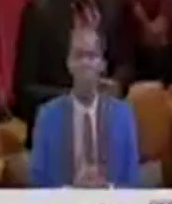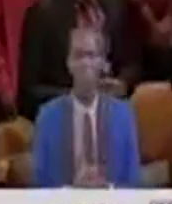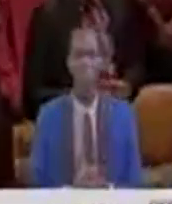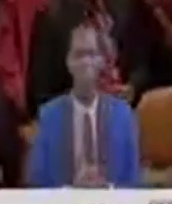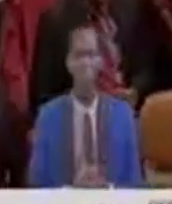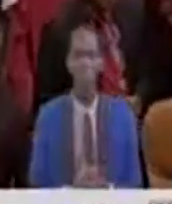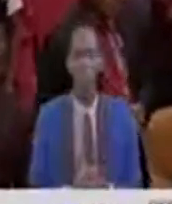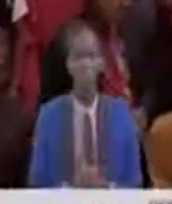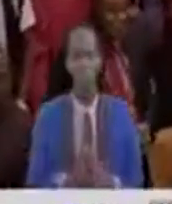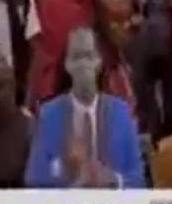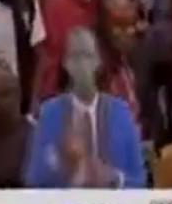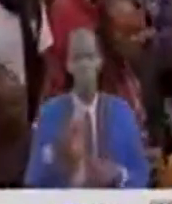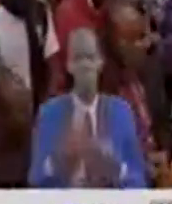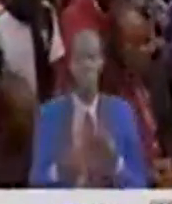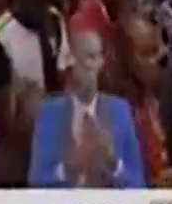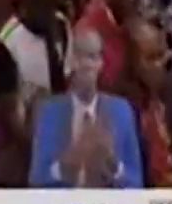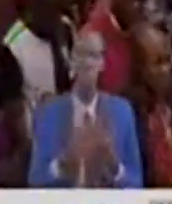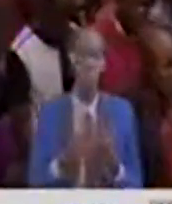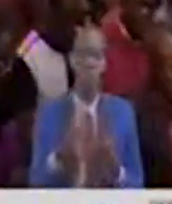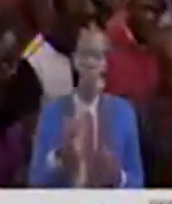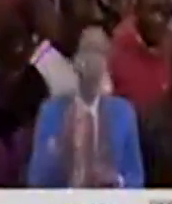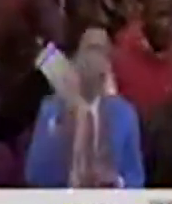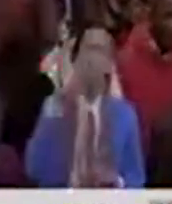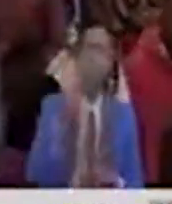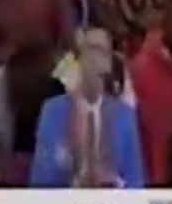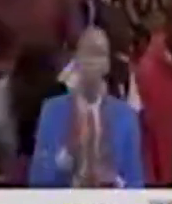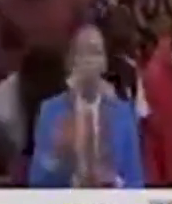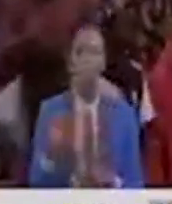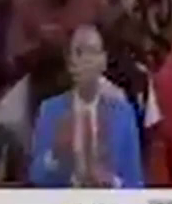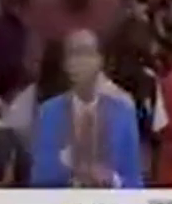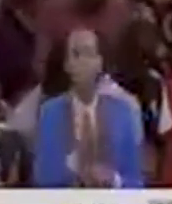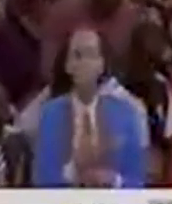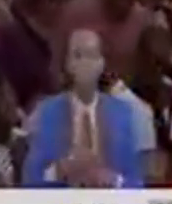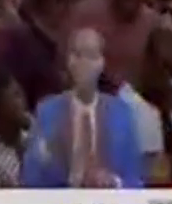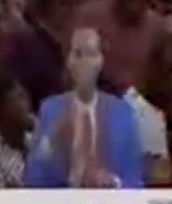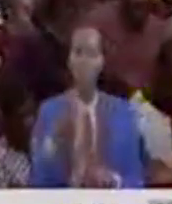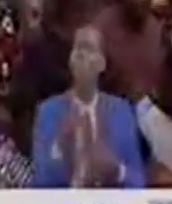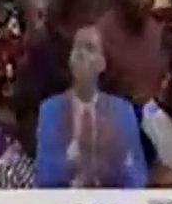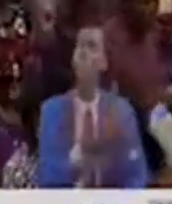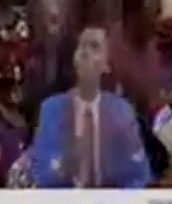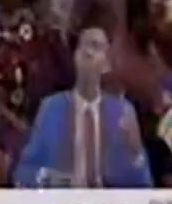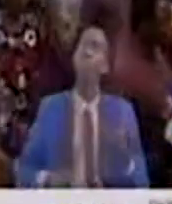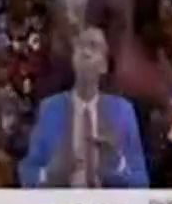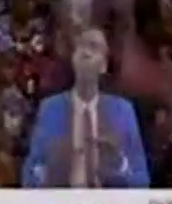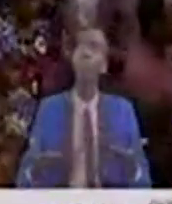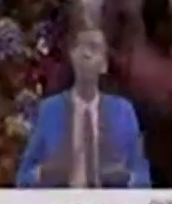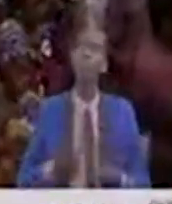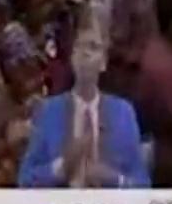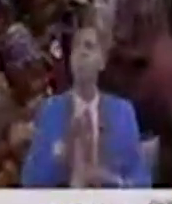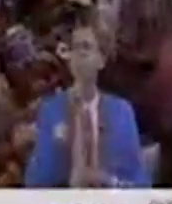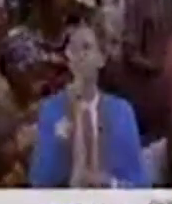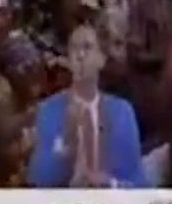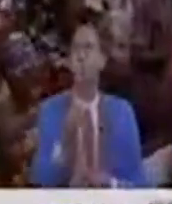Go back to the cross. Say, Lord, here I am.